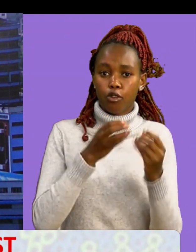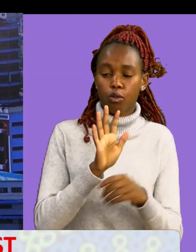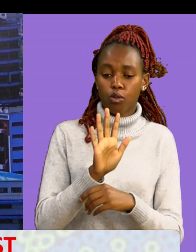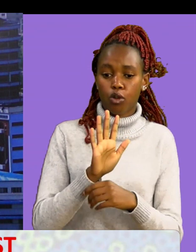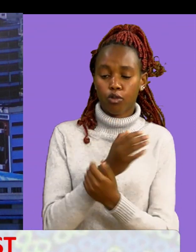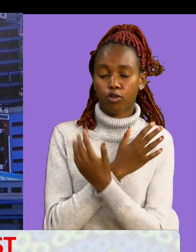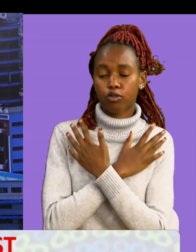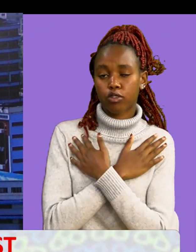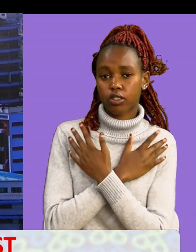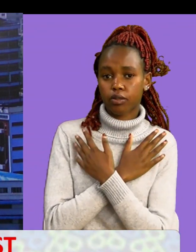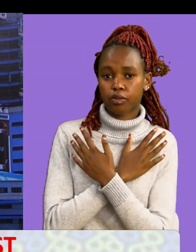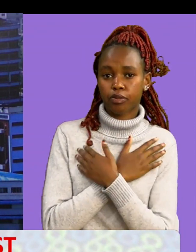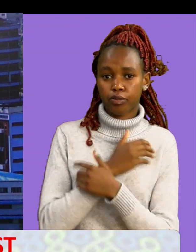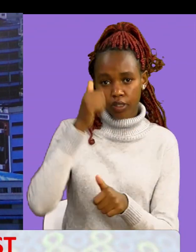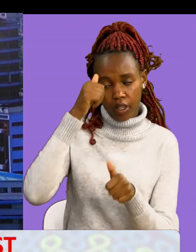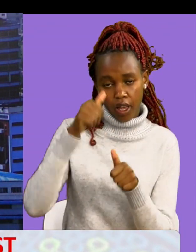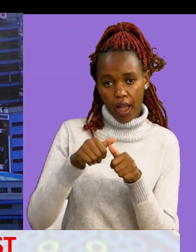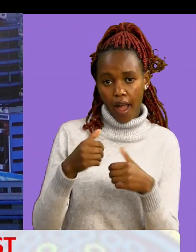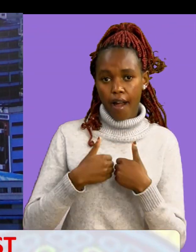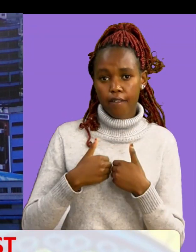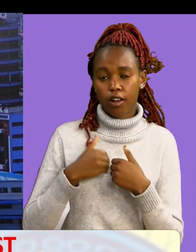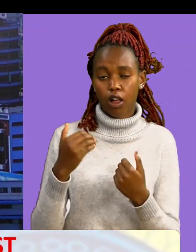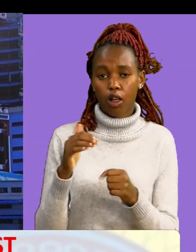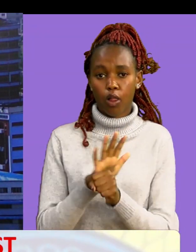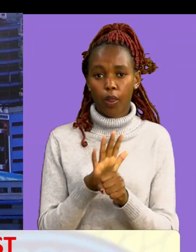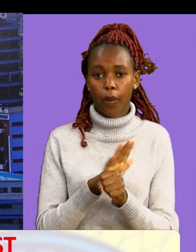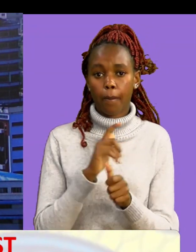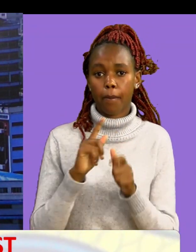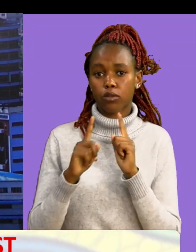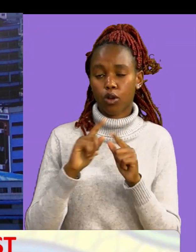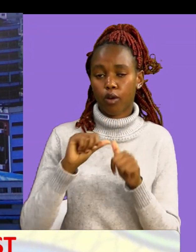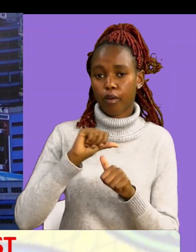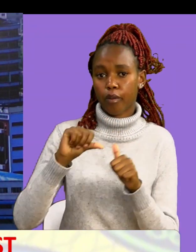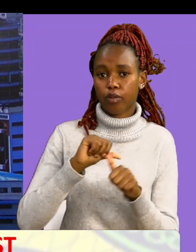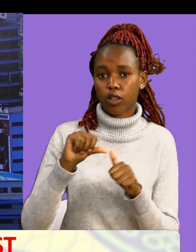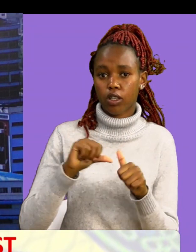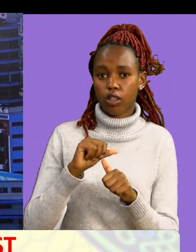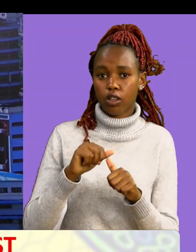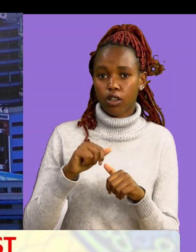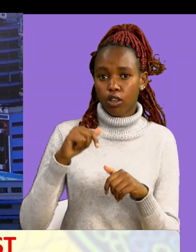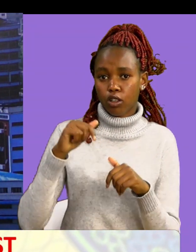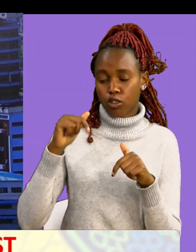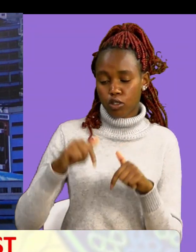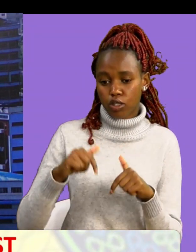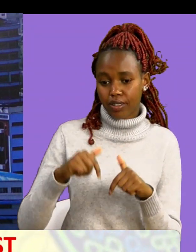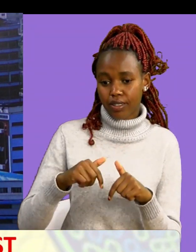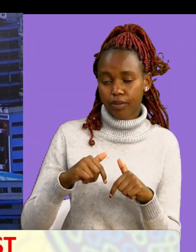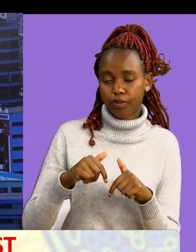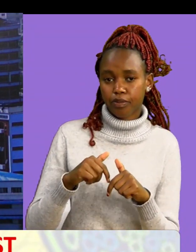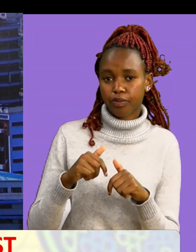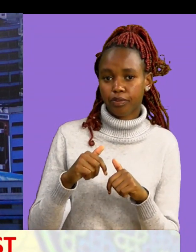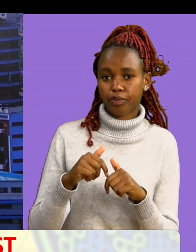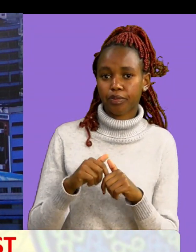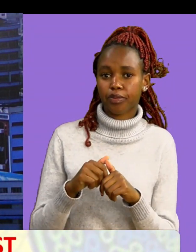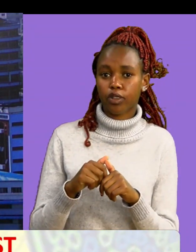Kumbuka also, we have a lot to talk about, yeah? Tukianzia the fact that tonight is the eve of the International Day of Persons